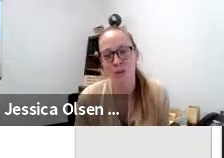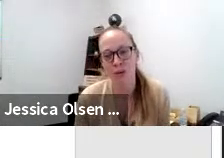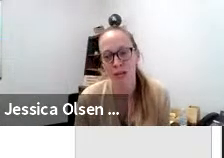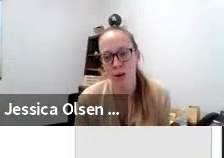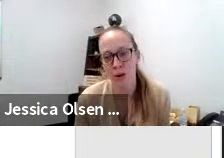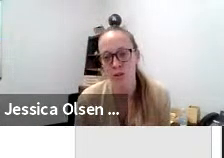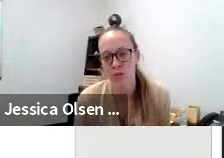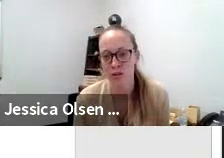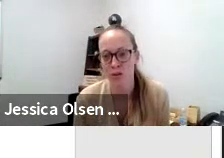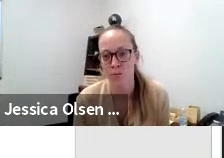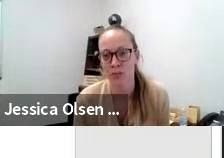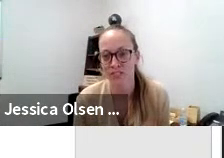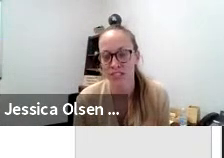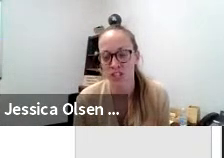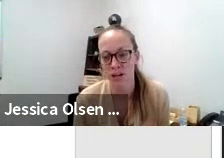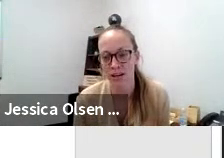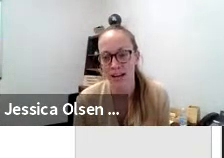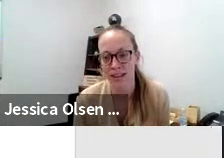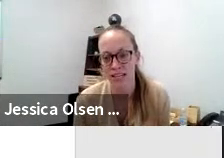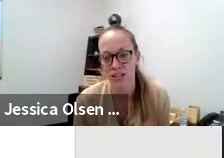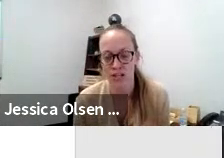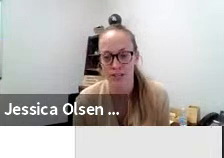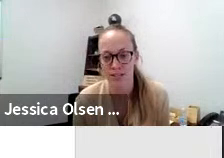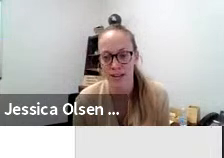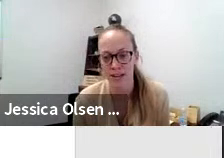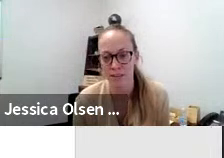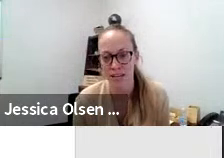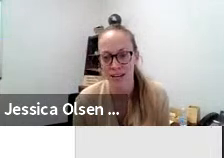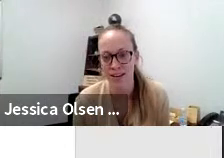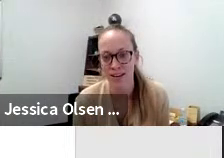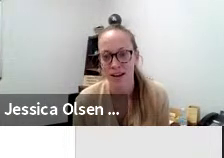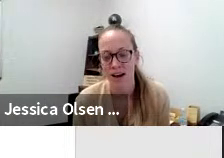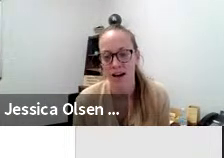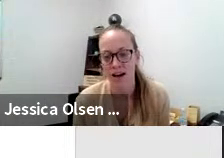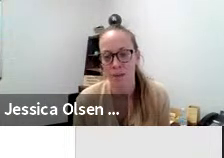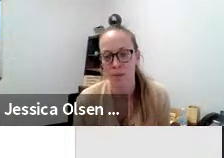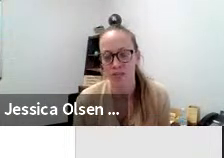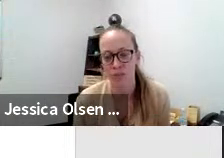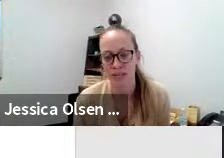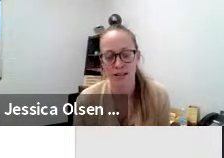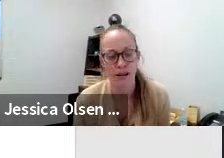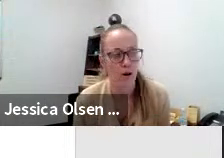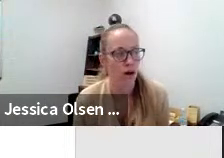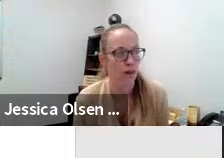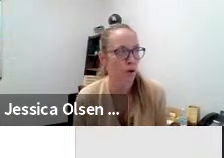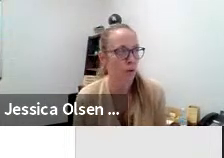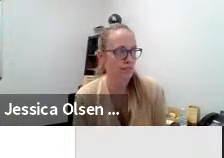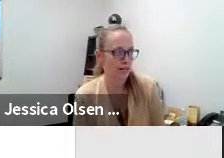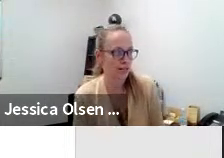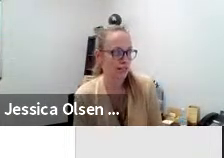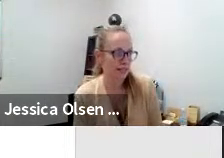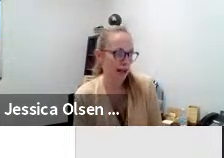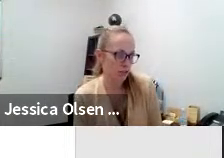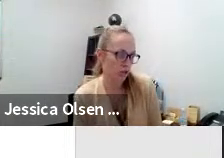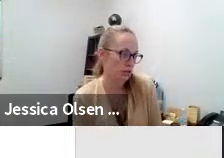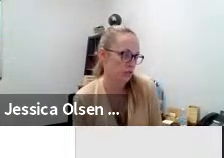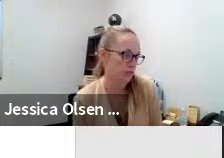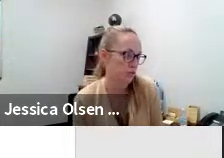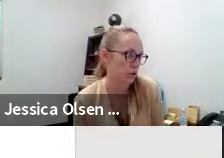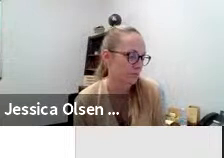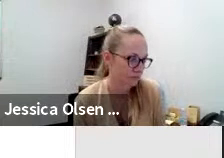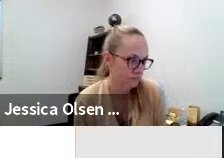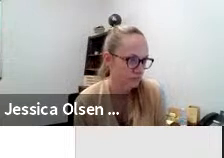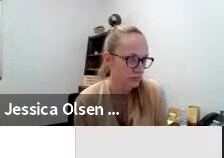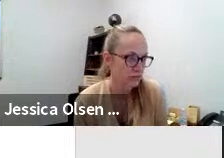Taylor is the community co-host. We also briefly shared it at the agenda setting meeting a couple of weeks ago, although it wasn't in its exact